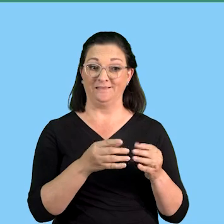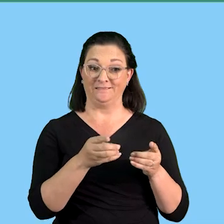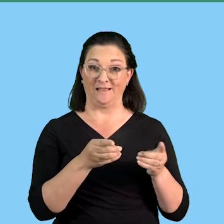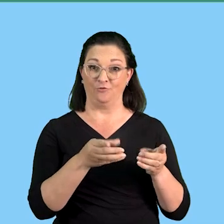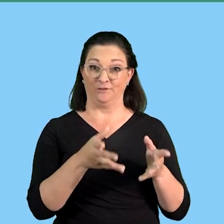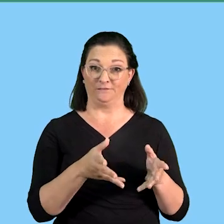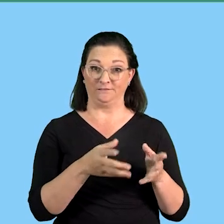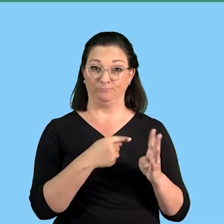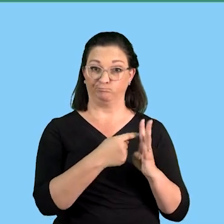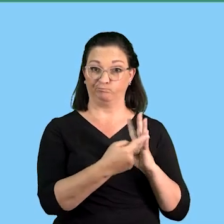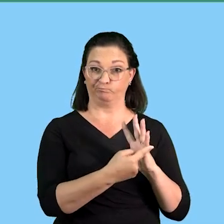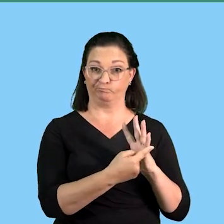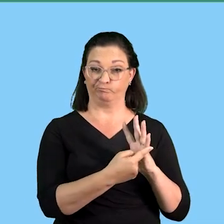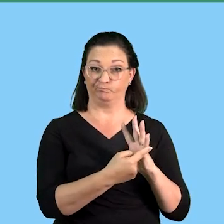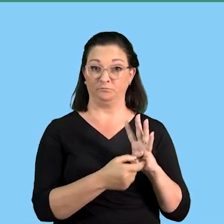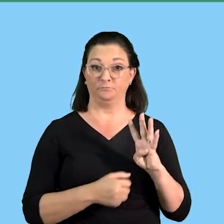the directors